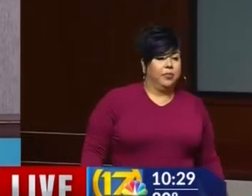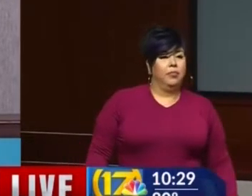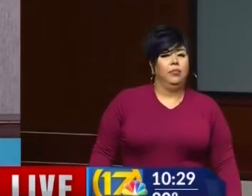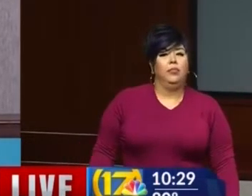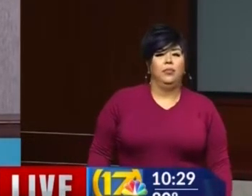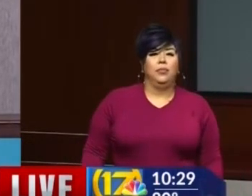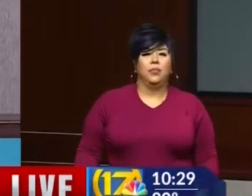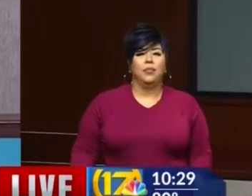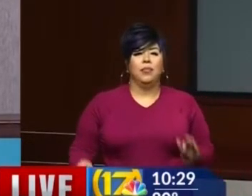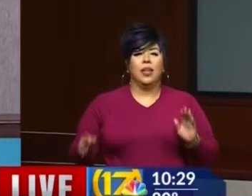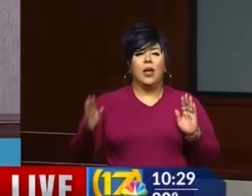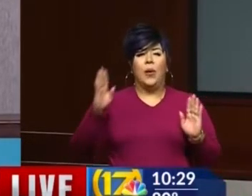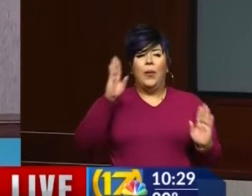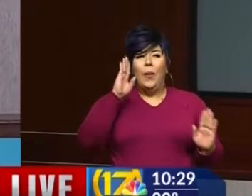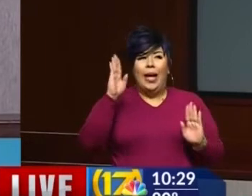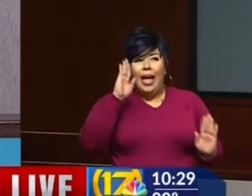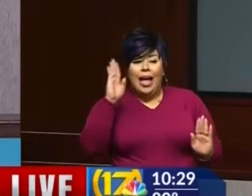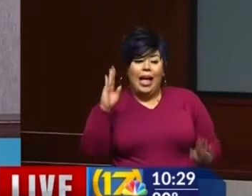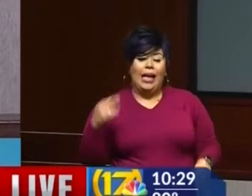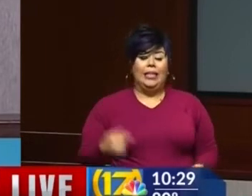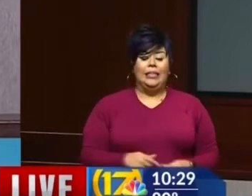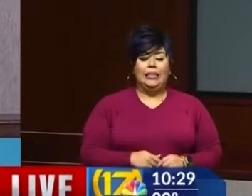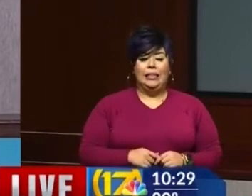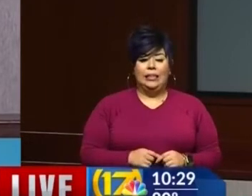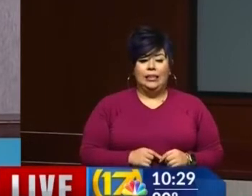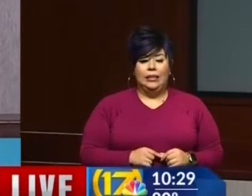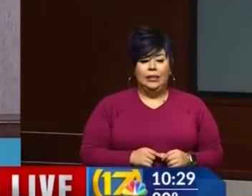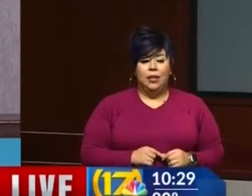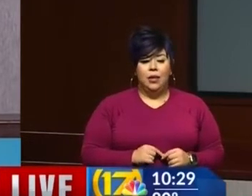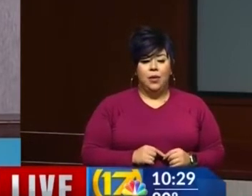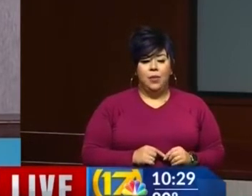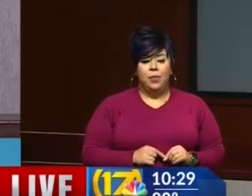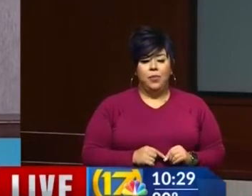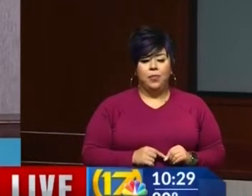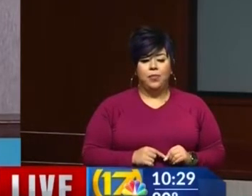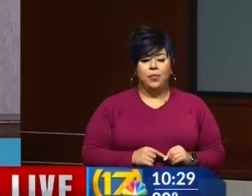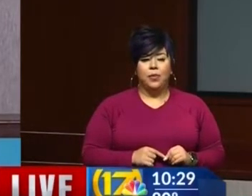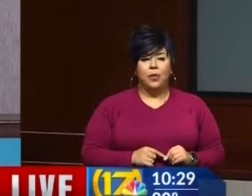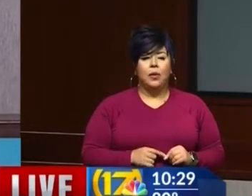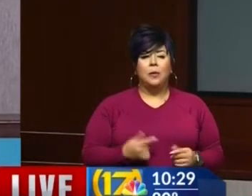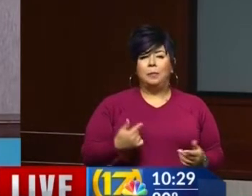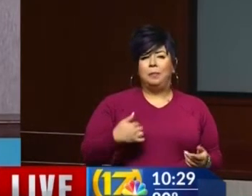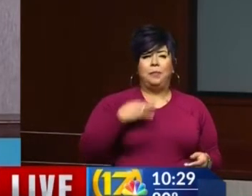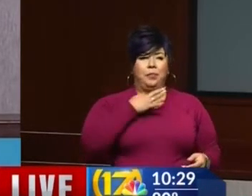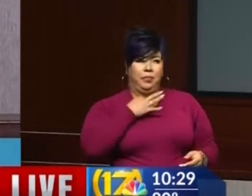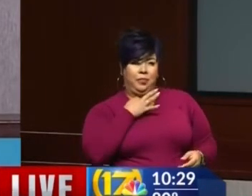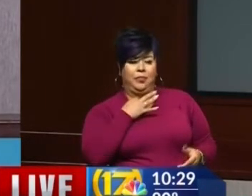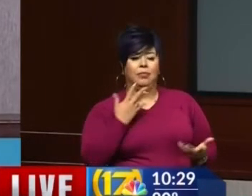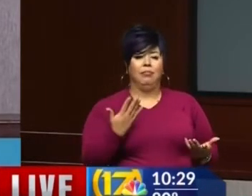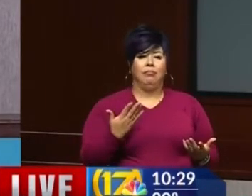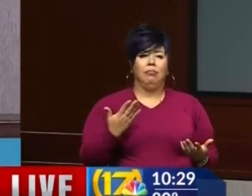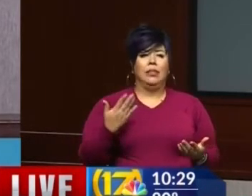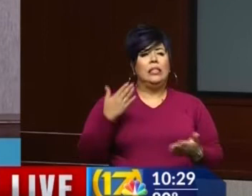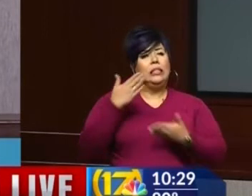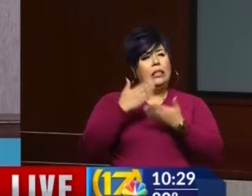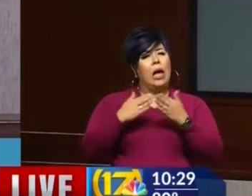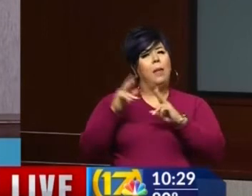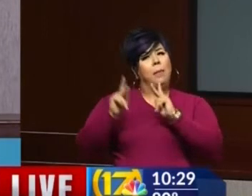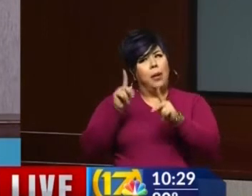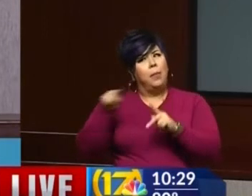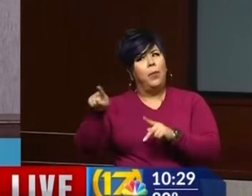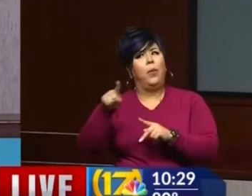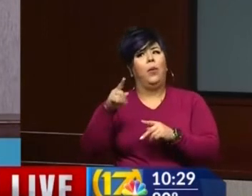Hi, so I was wondering, so some people in the community and even some schools have